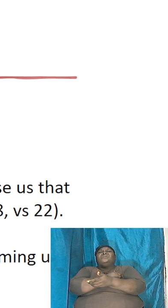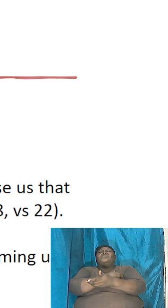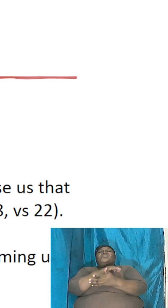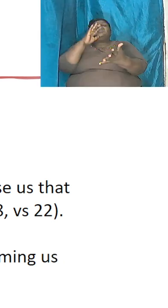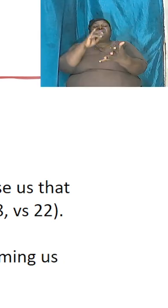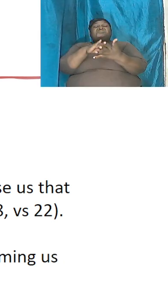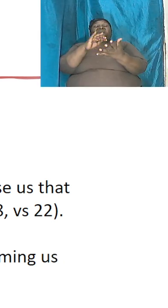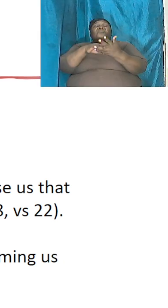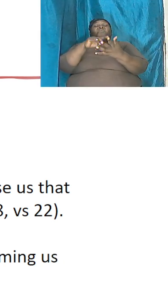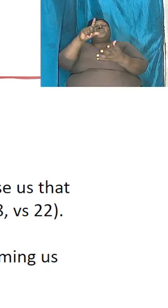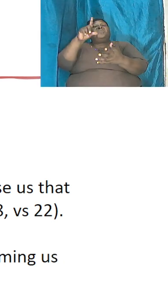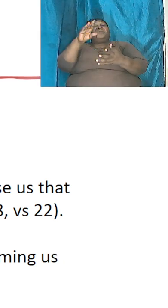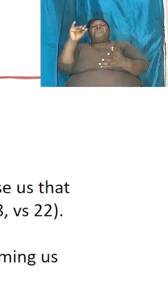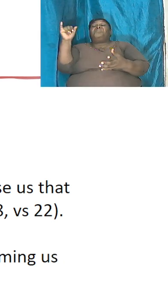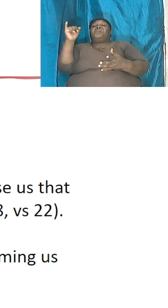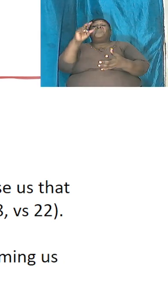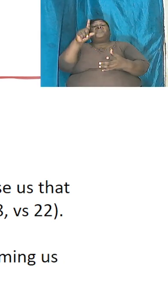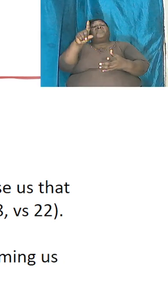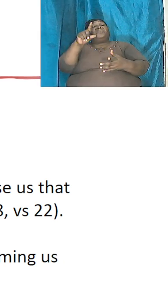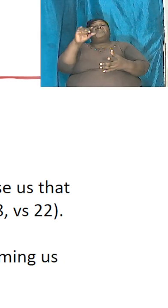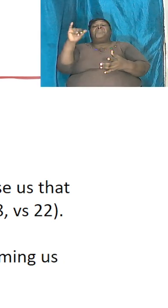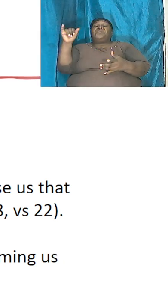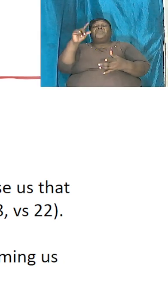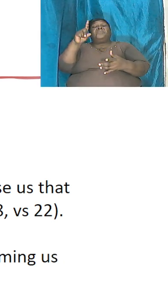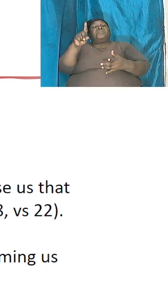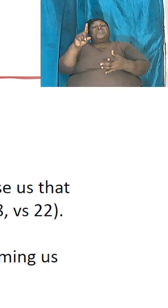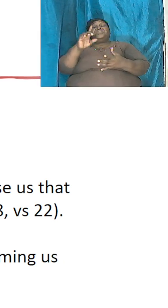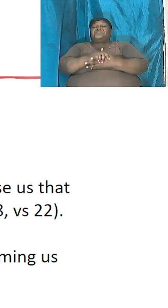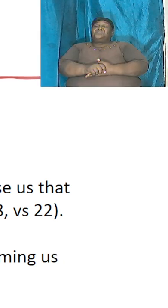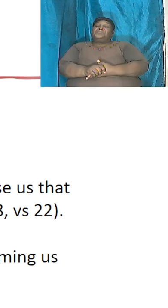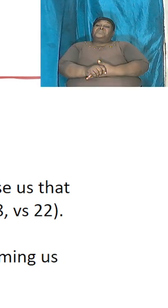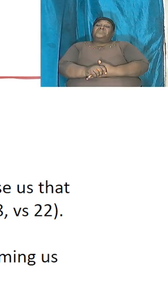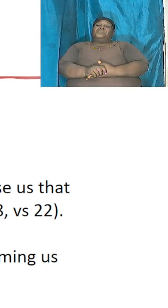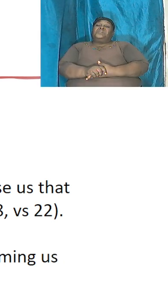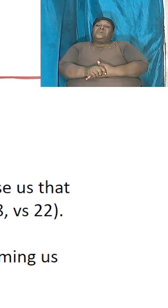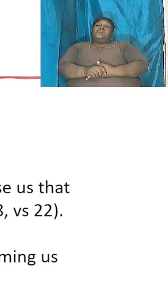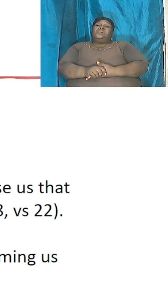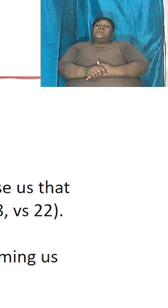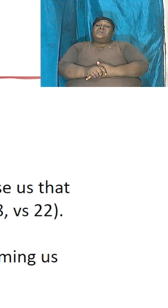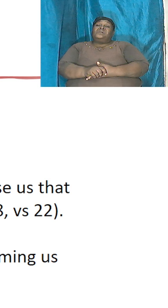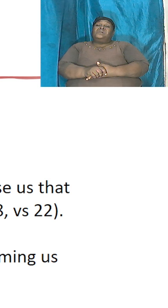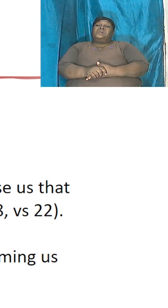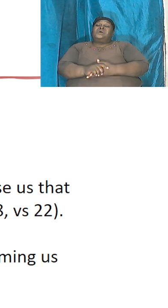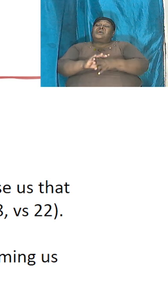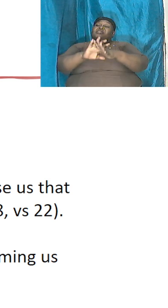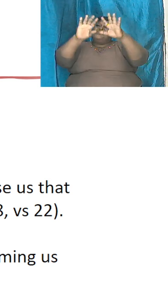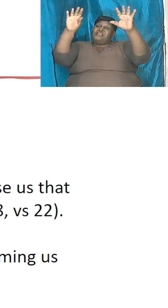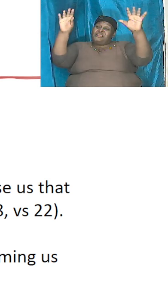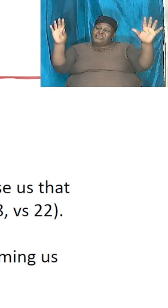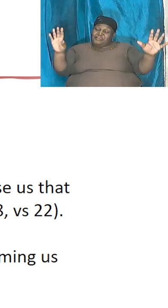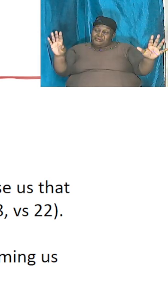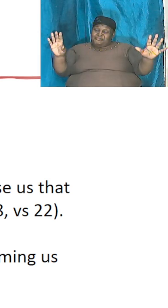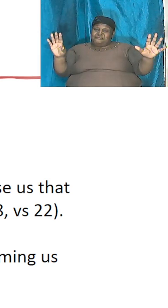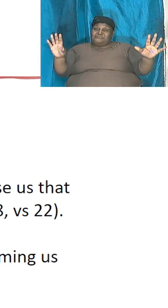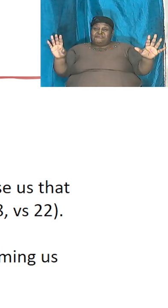one by one it all started in Genesis and we are going to go through them and clear the air